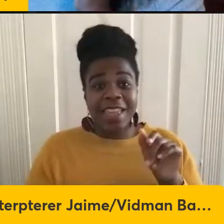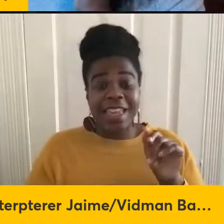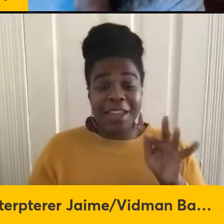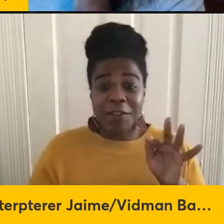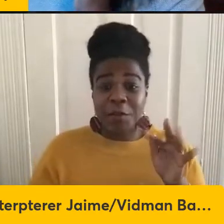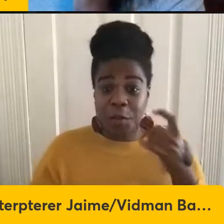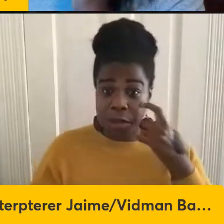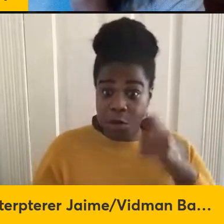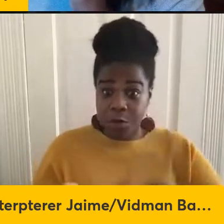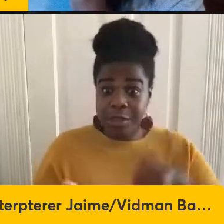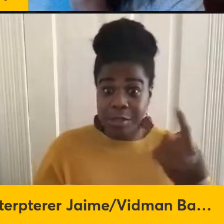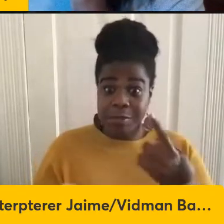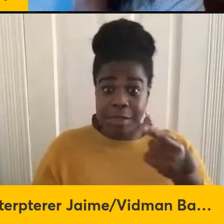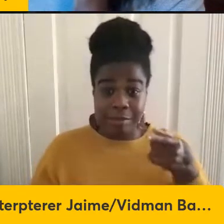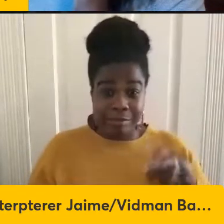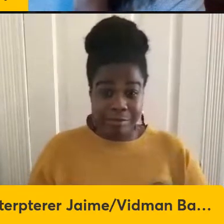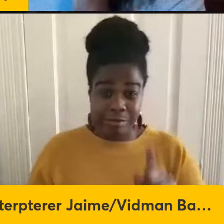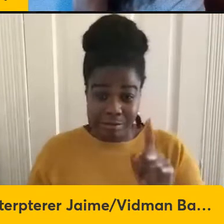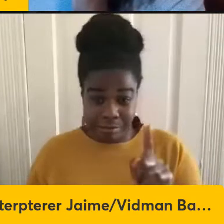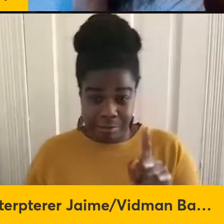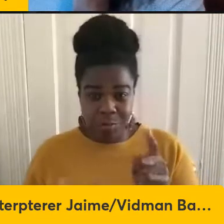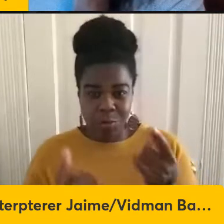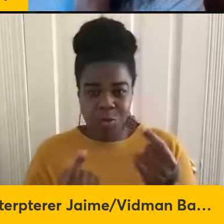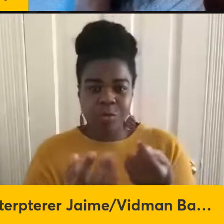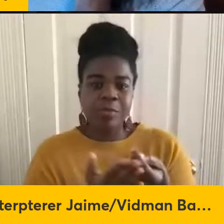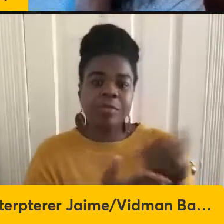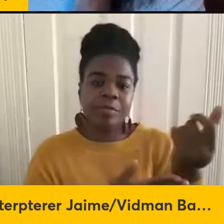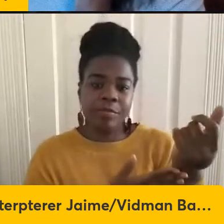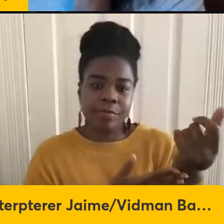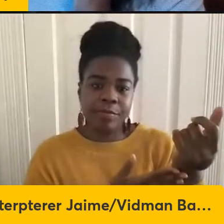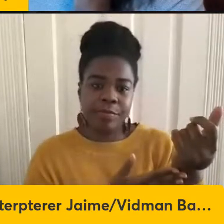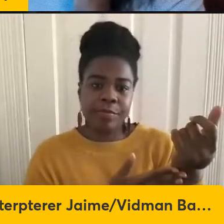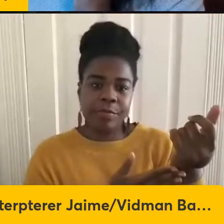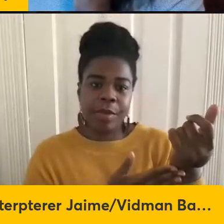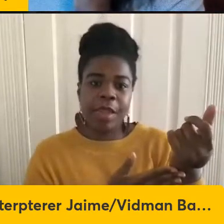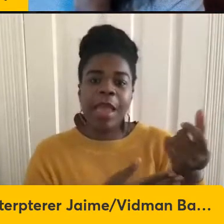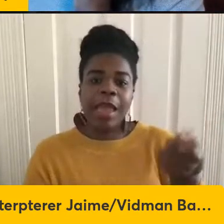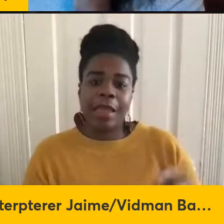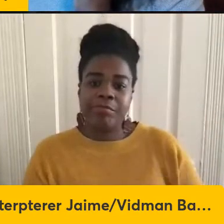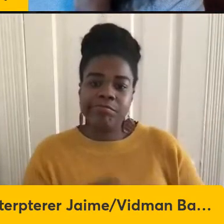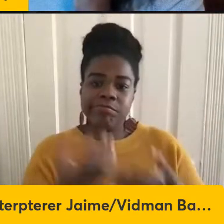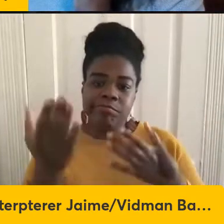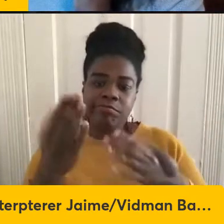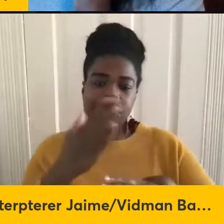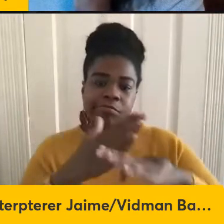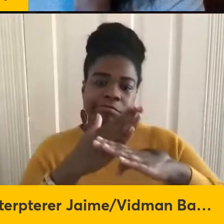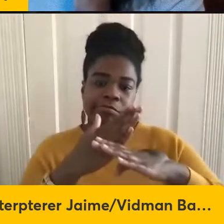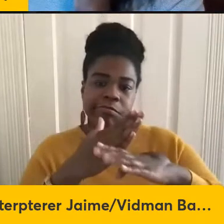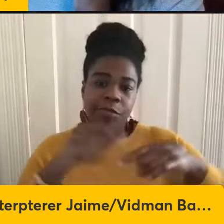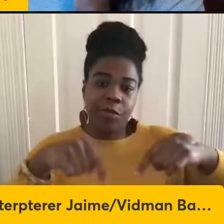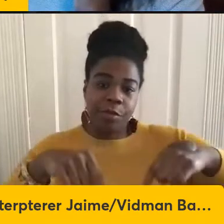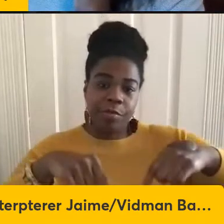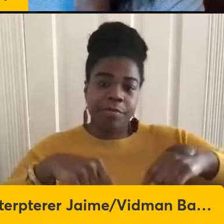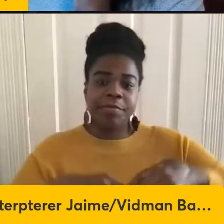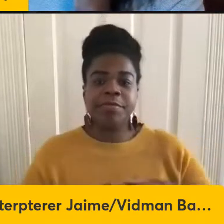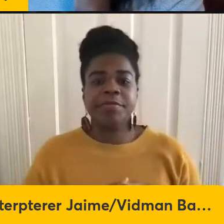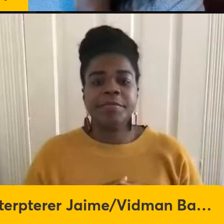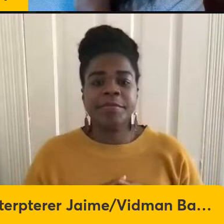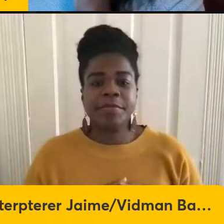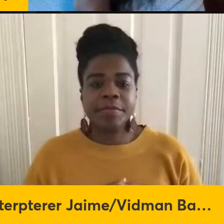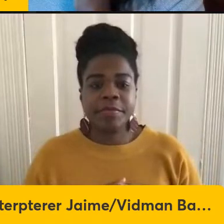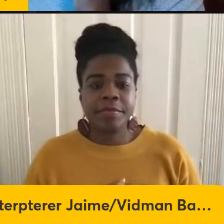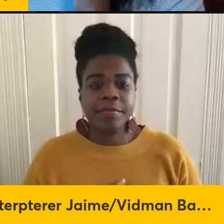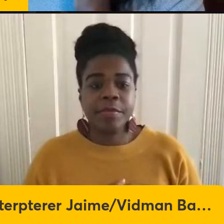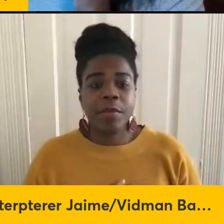anything offensive, we will delete your comments and you will be banned from the platform. After